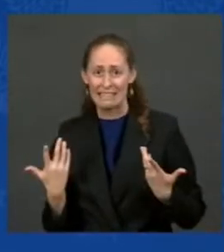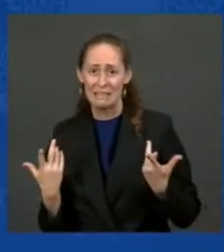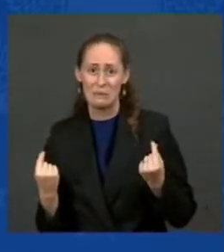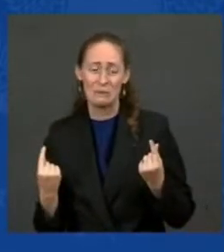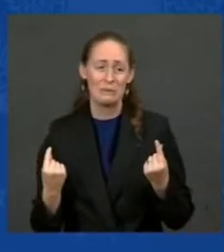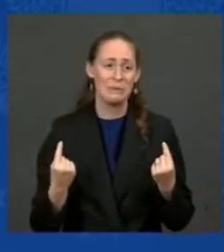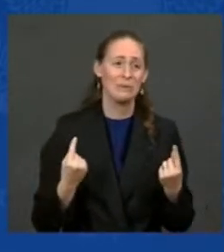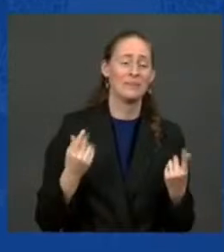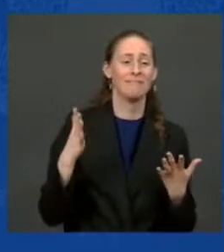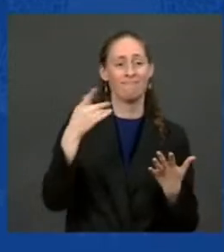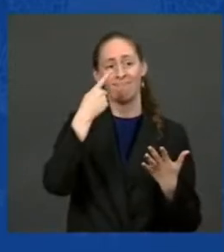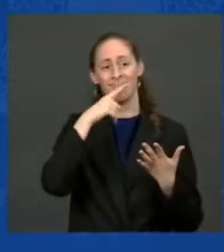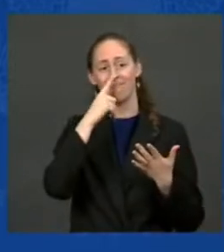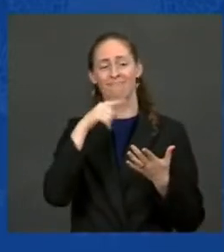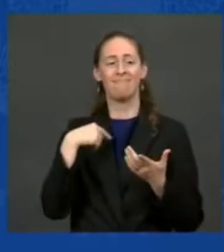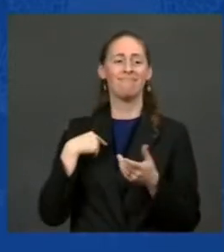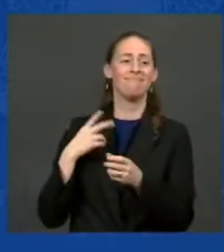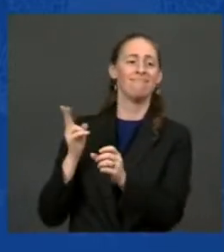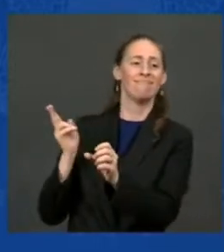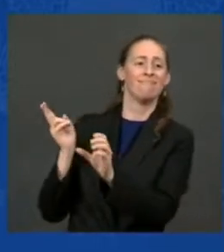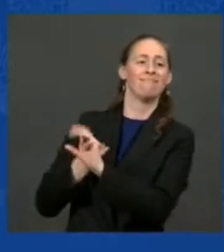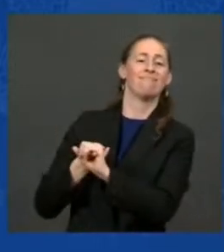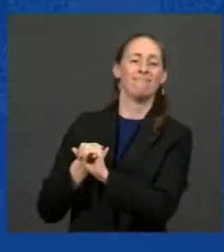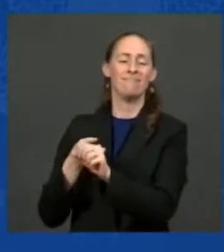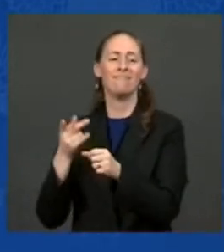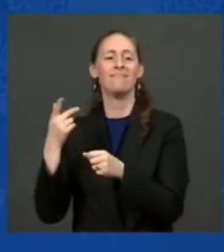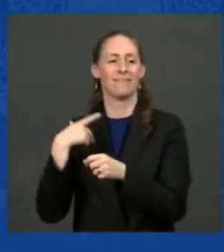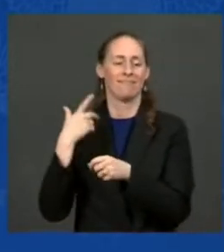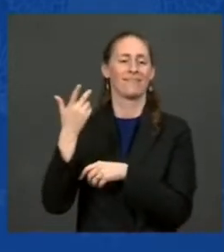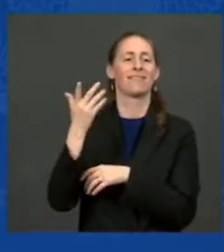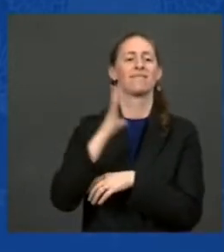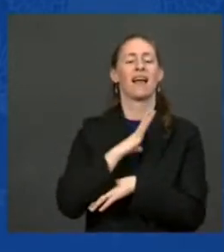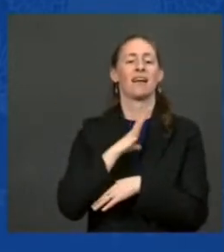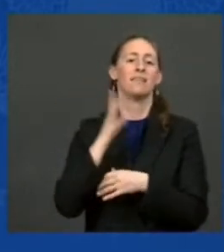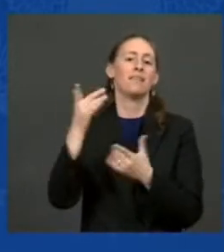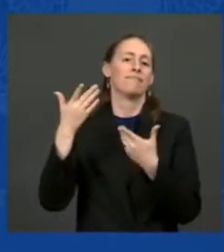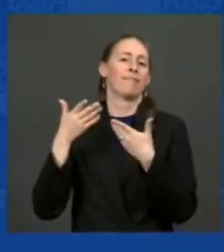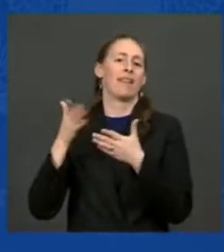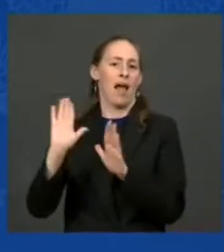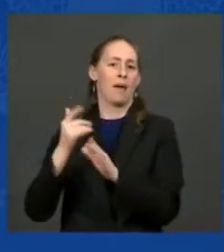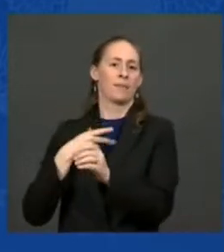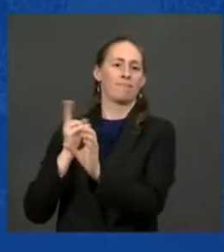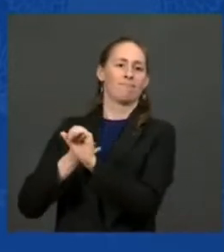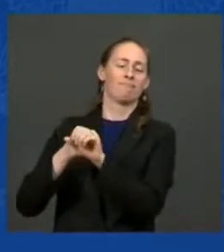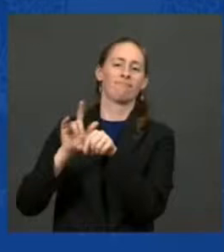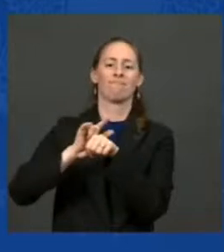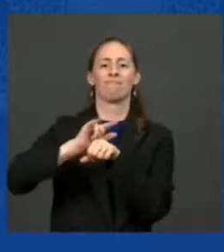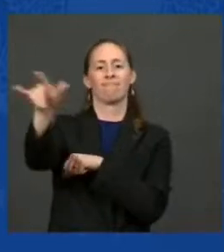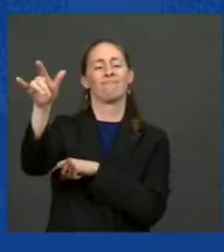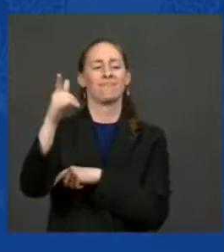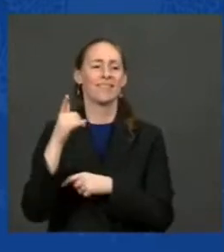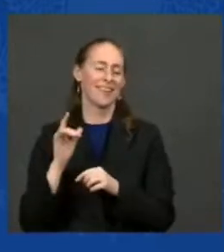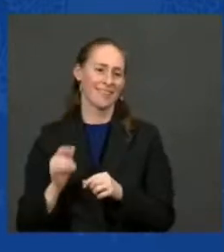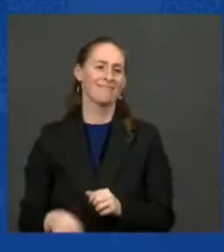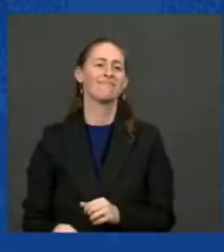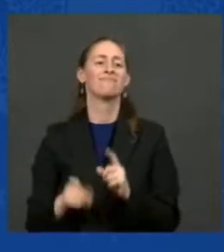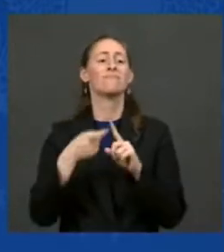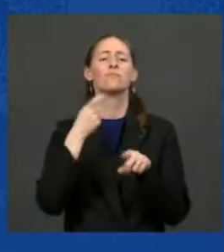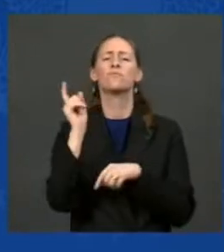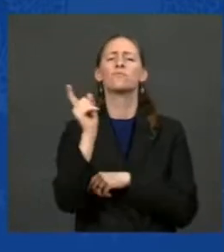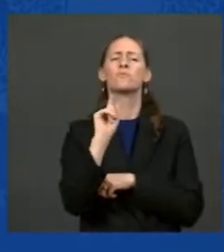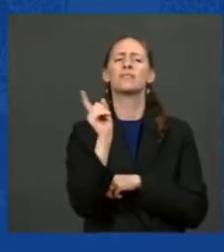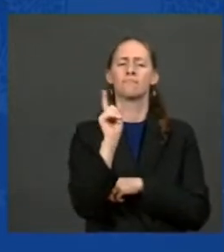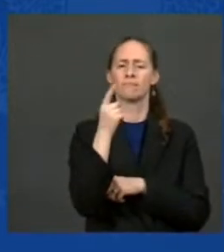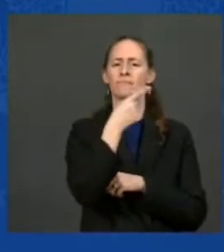in a twin-engine prop plane, true story, from our Senate vote in D.C. to a